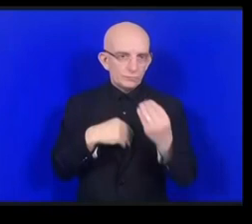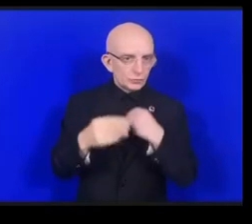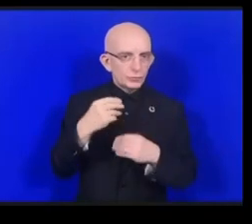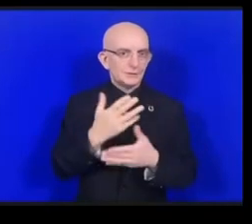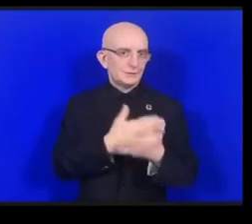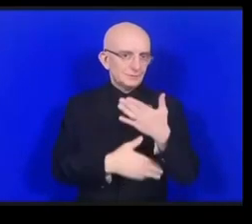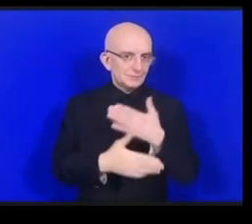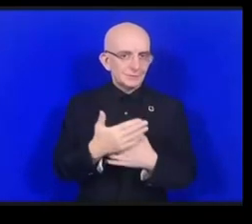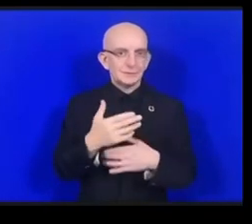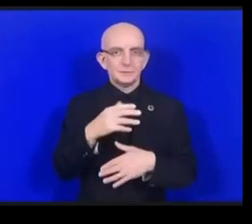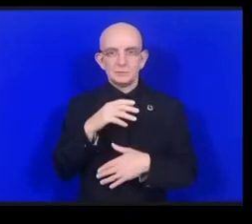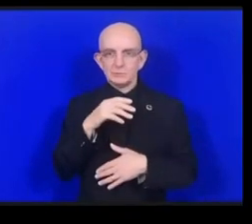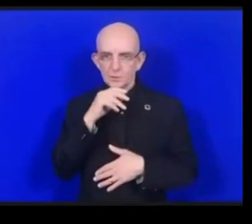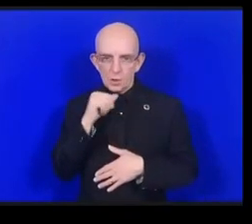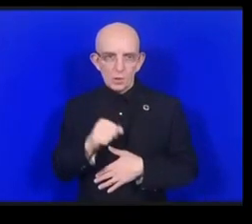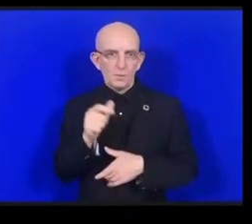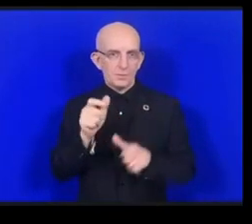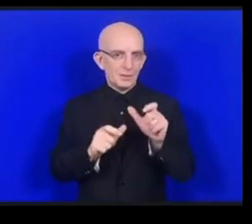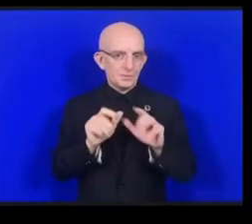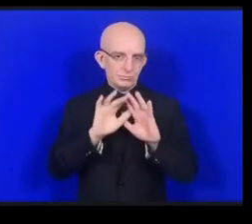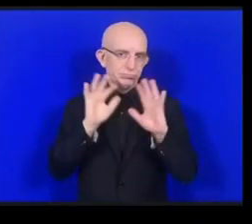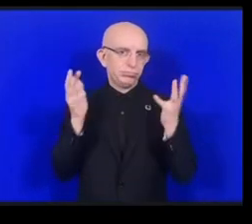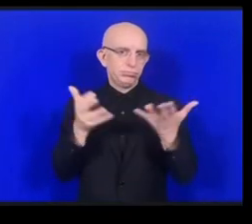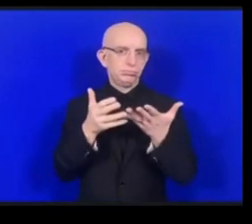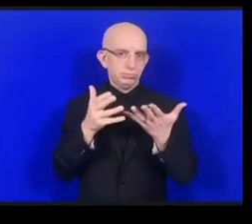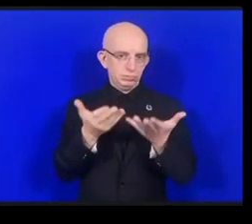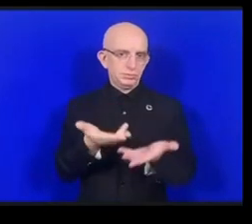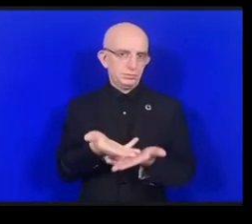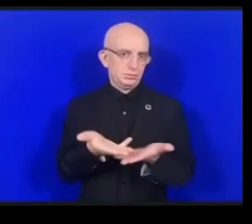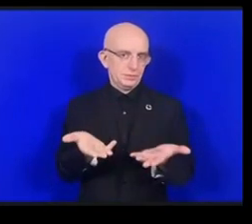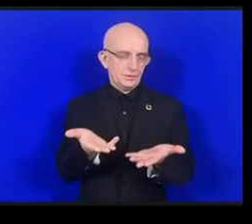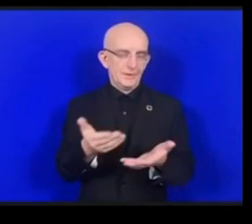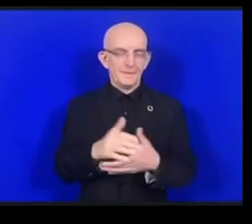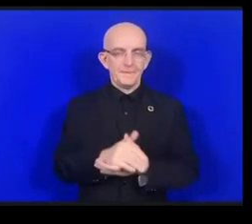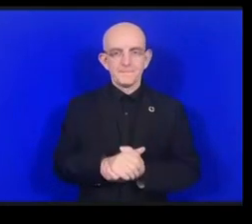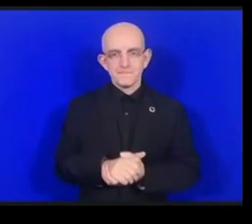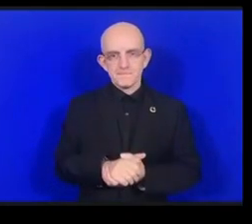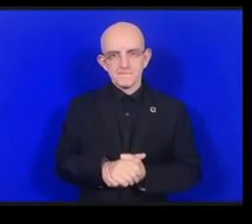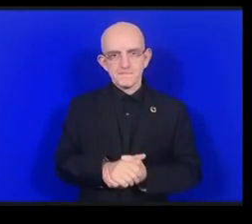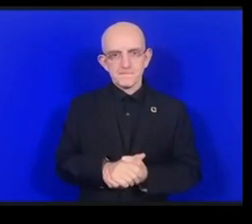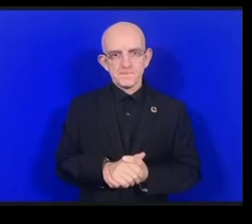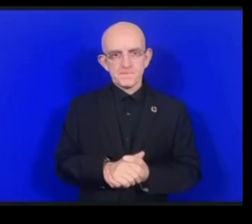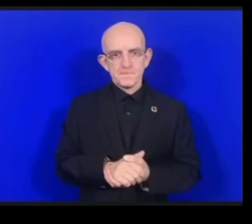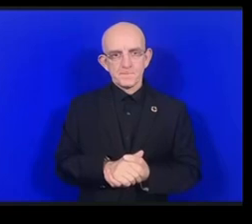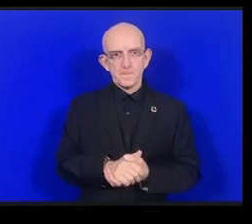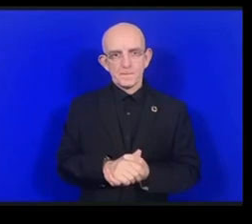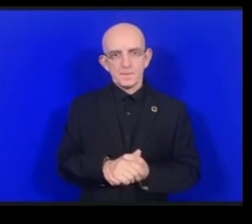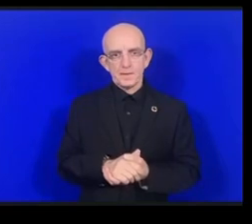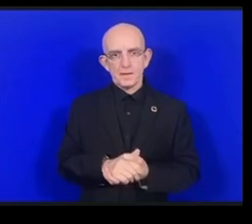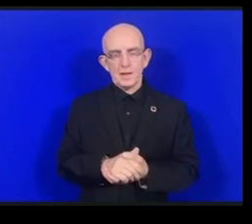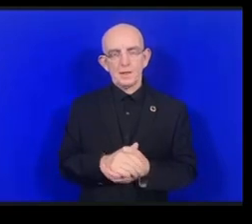world if particular in particular